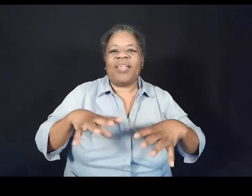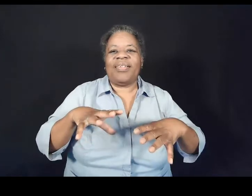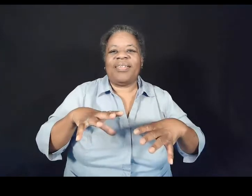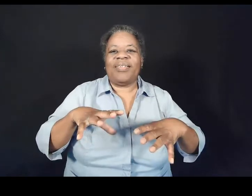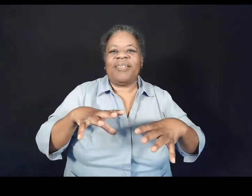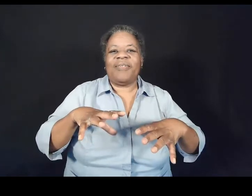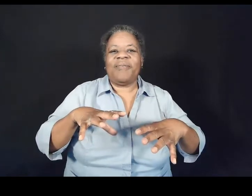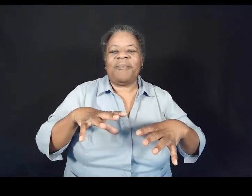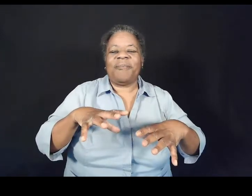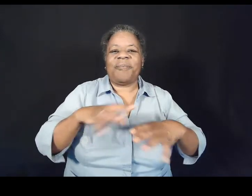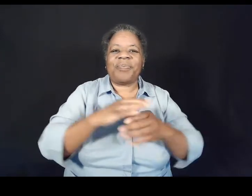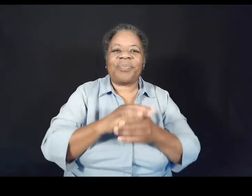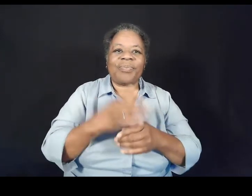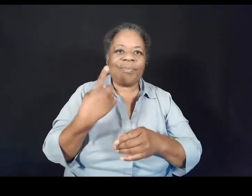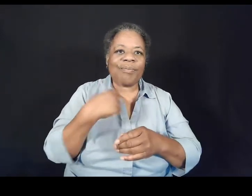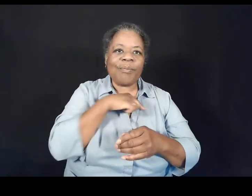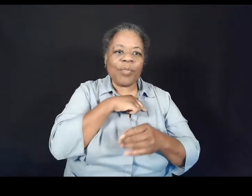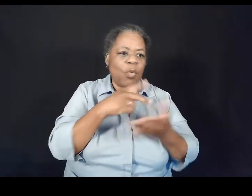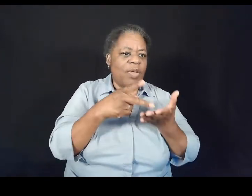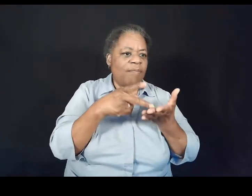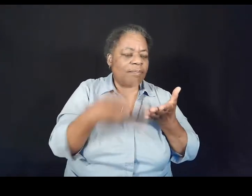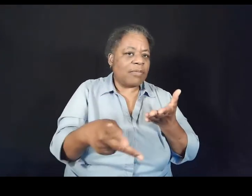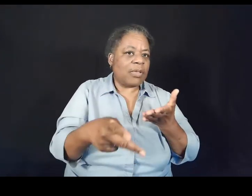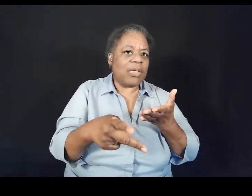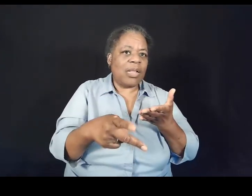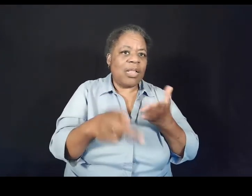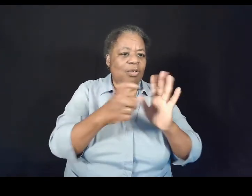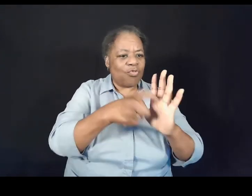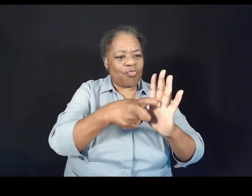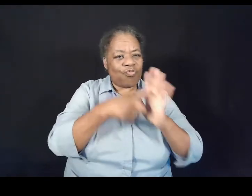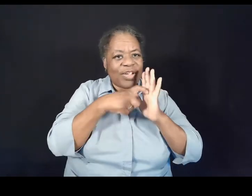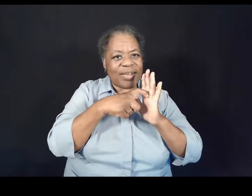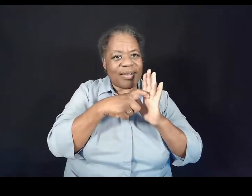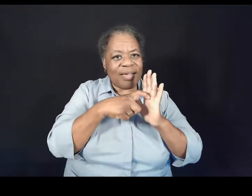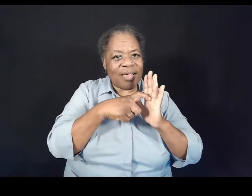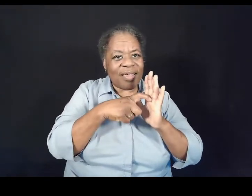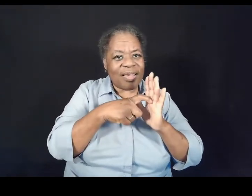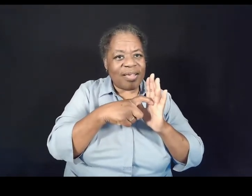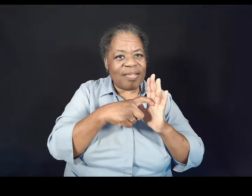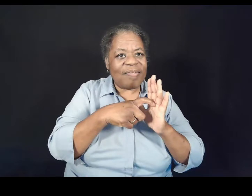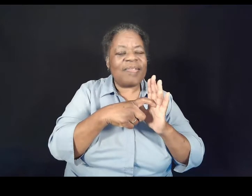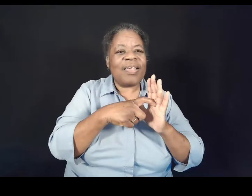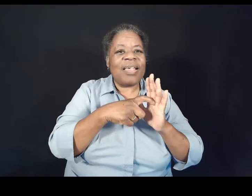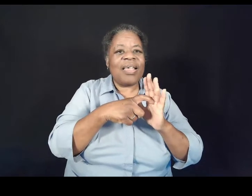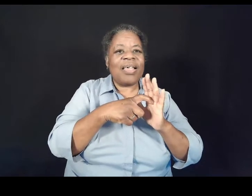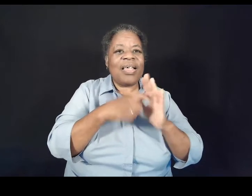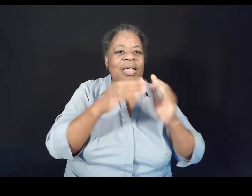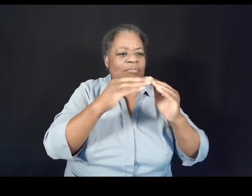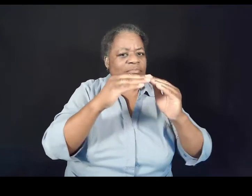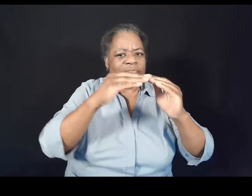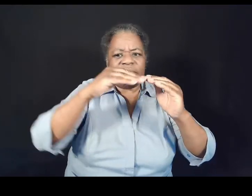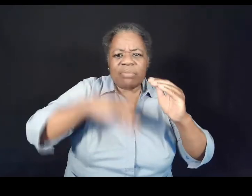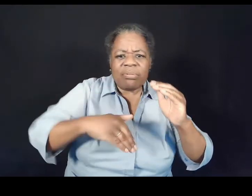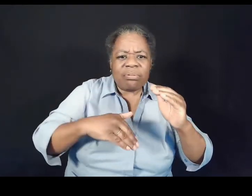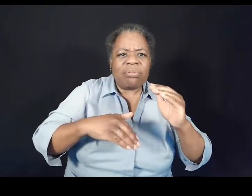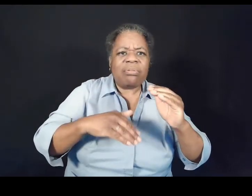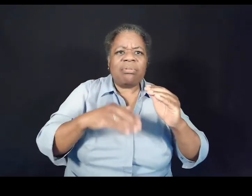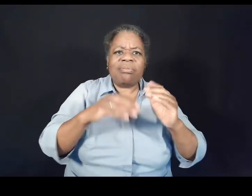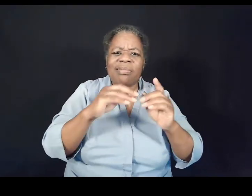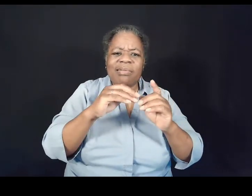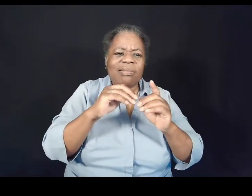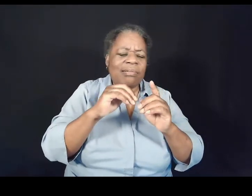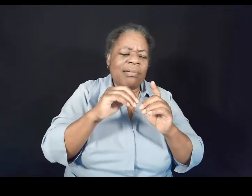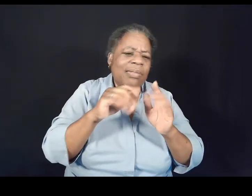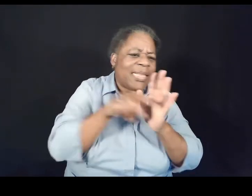So when we fail to recognize and address these inequities in society and the church,